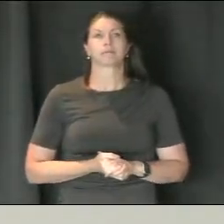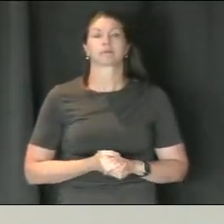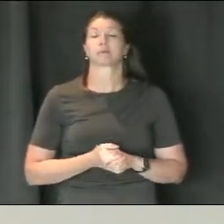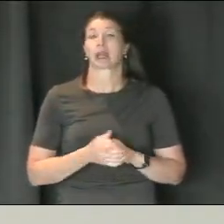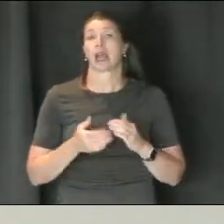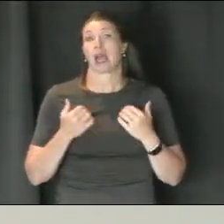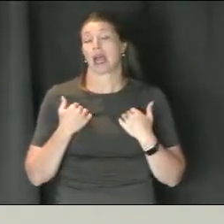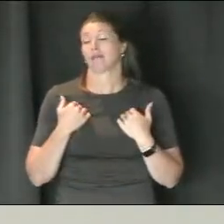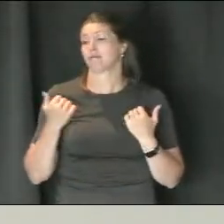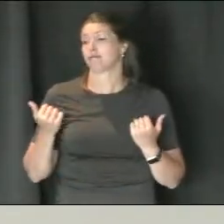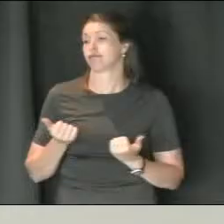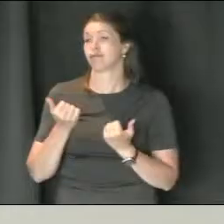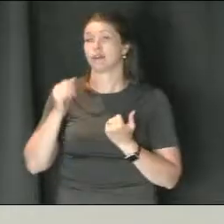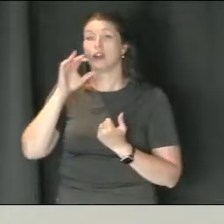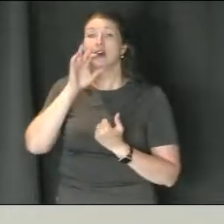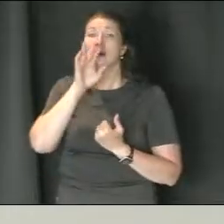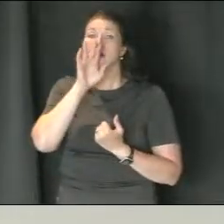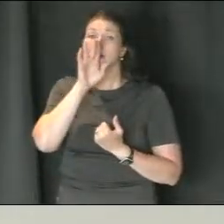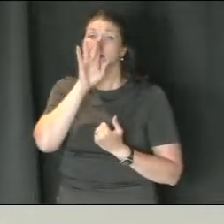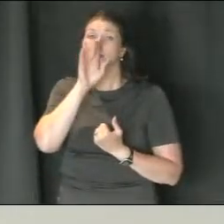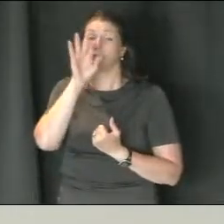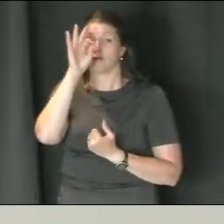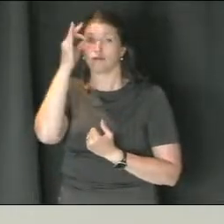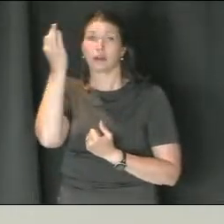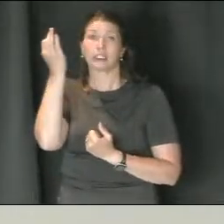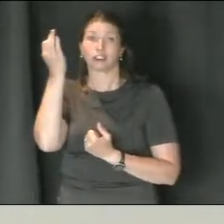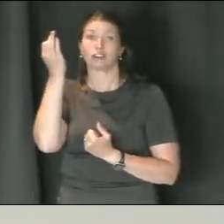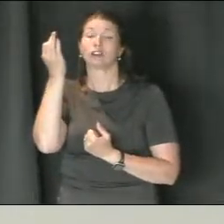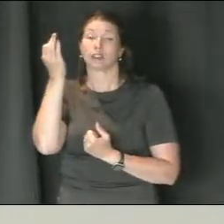the university especially, and